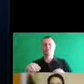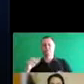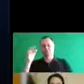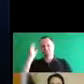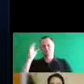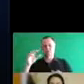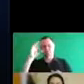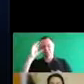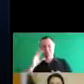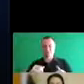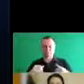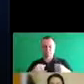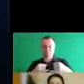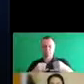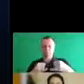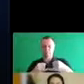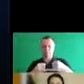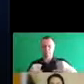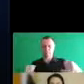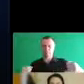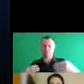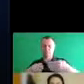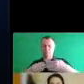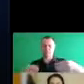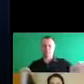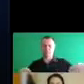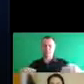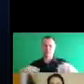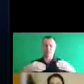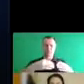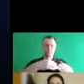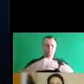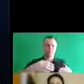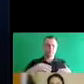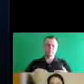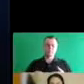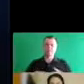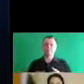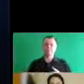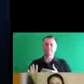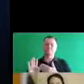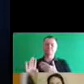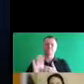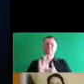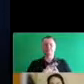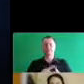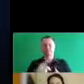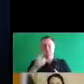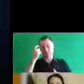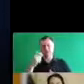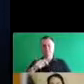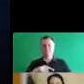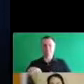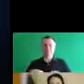that's the, and even the act of this movement is one foot in front of the other, you know,